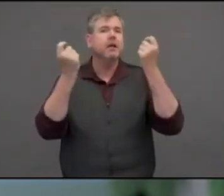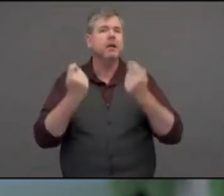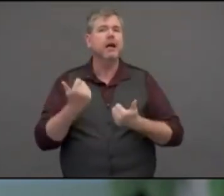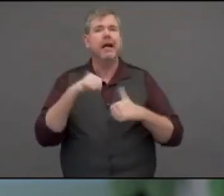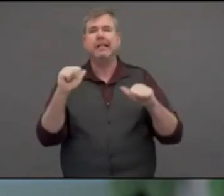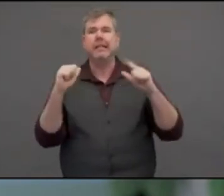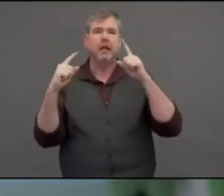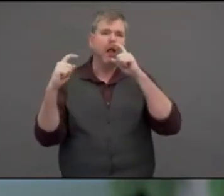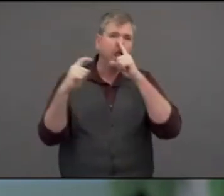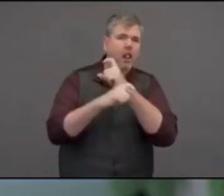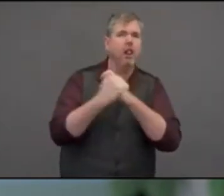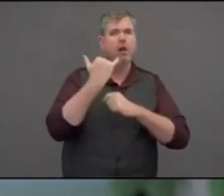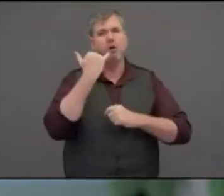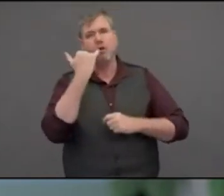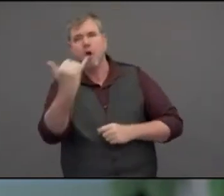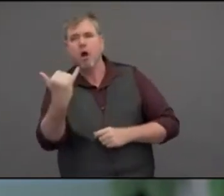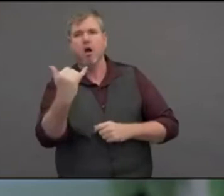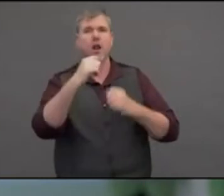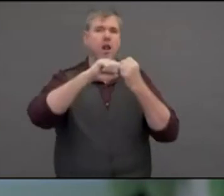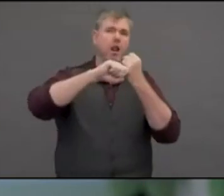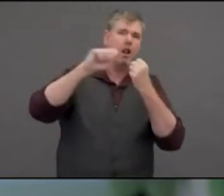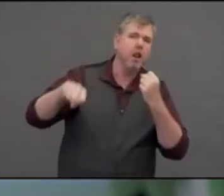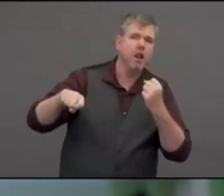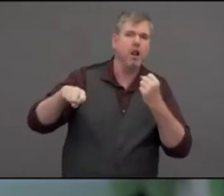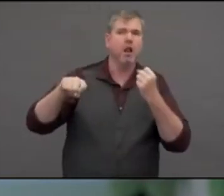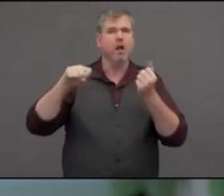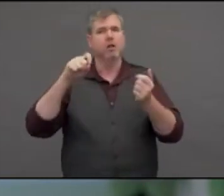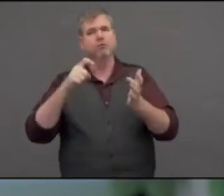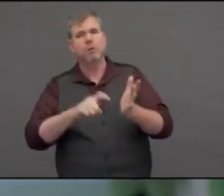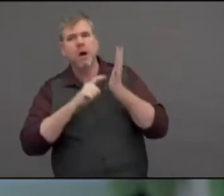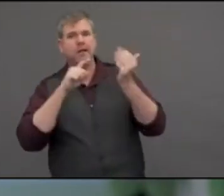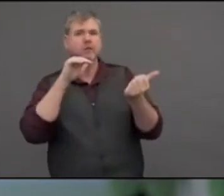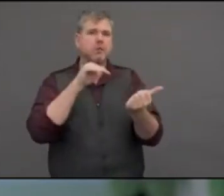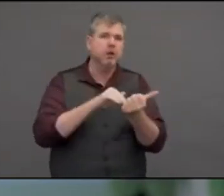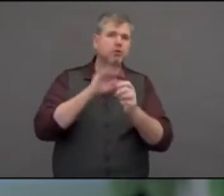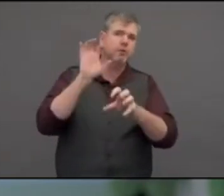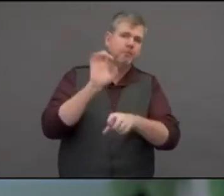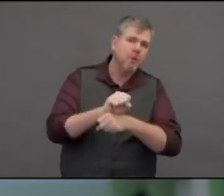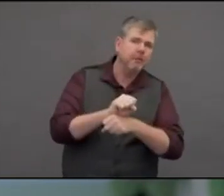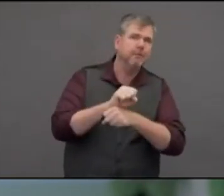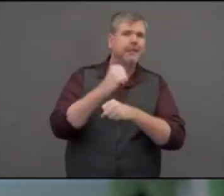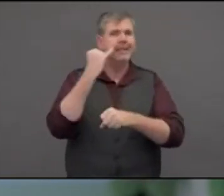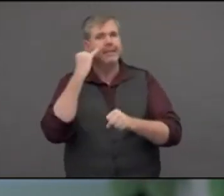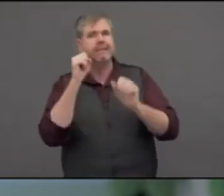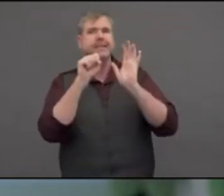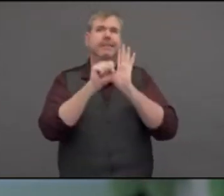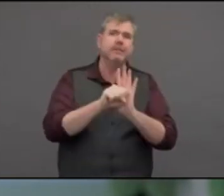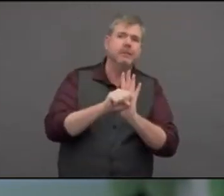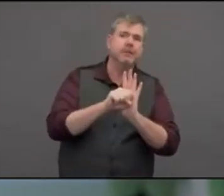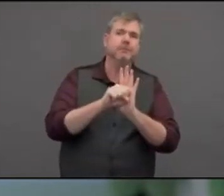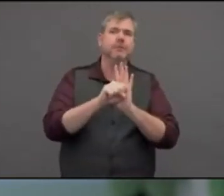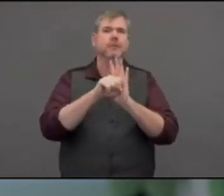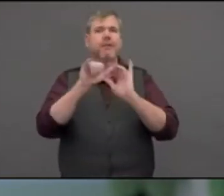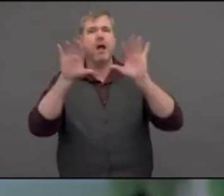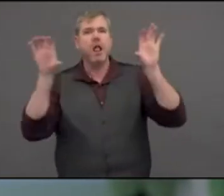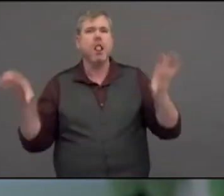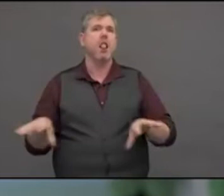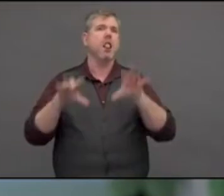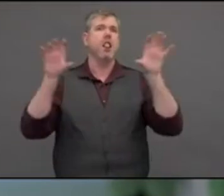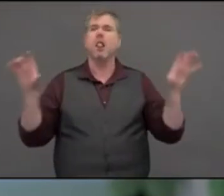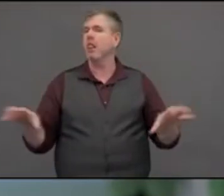with doctors if you're not symptomatic, and requires that the testing be provided